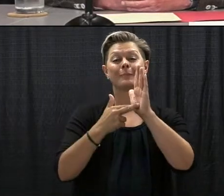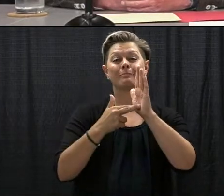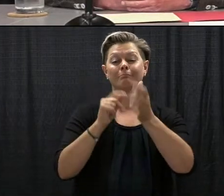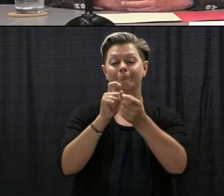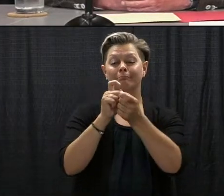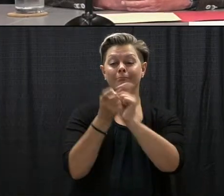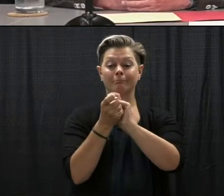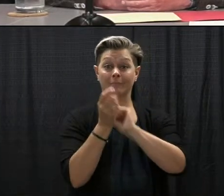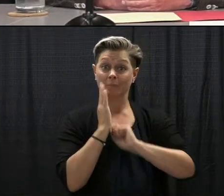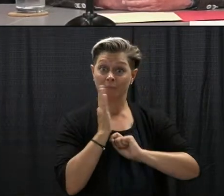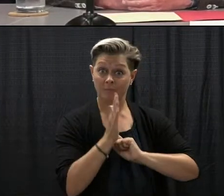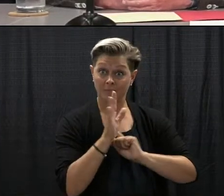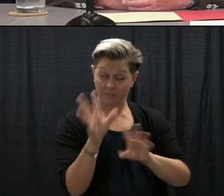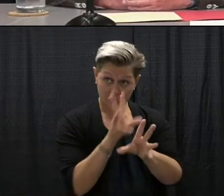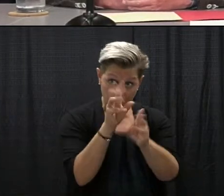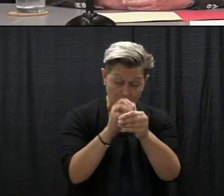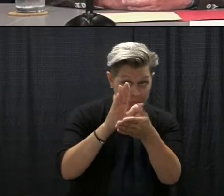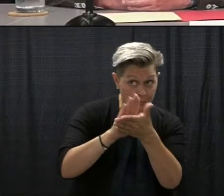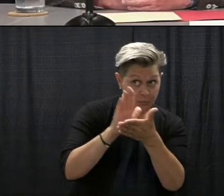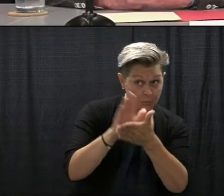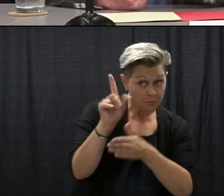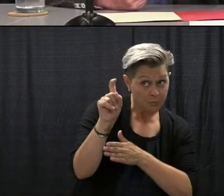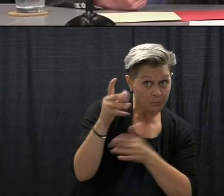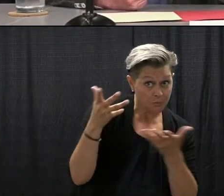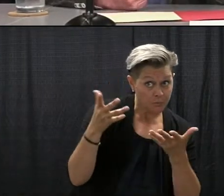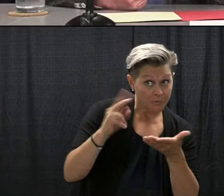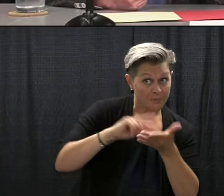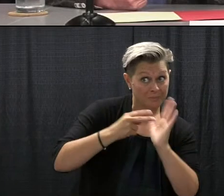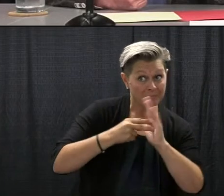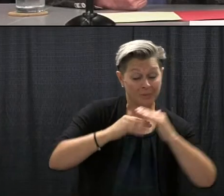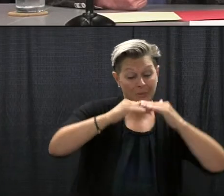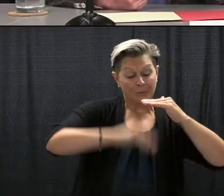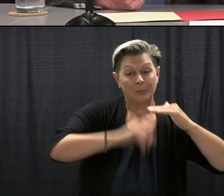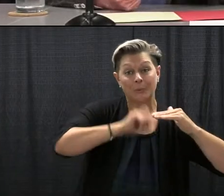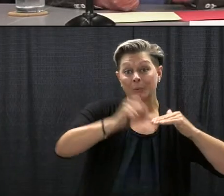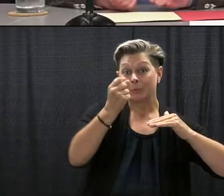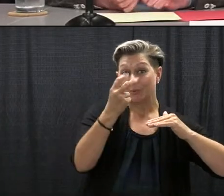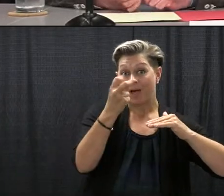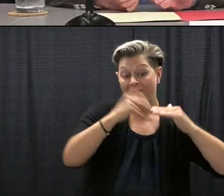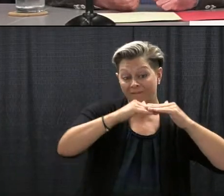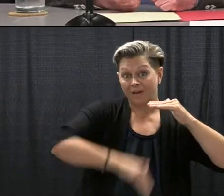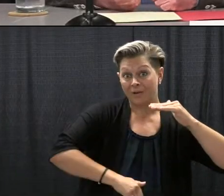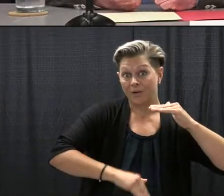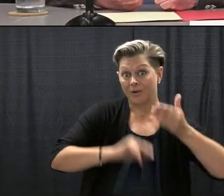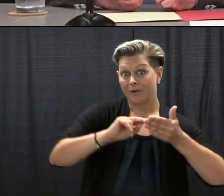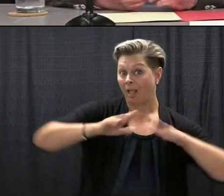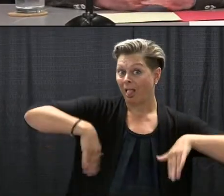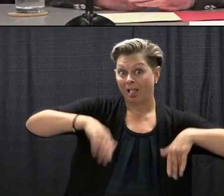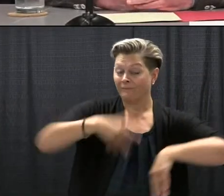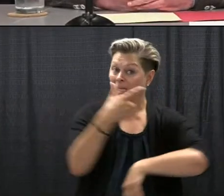this include schools, considering that under 12 can't be vaccinated yet?